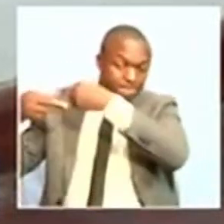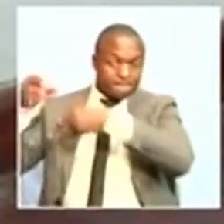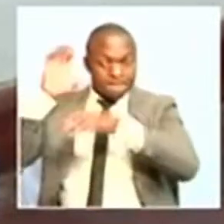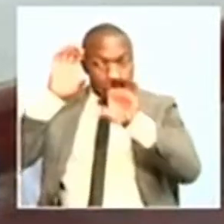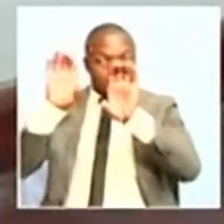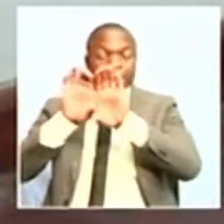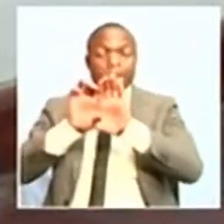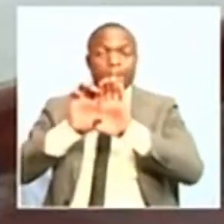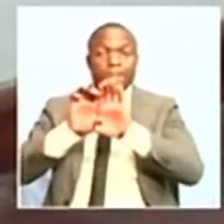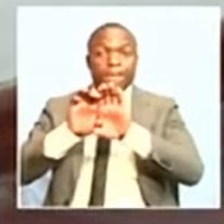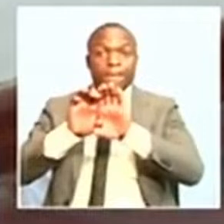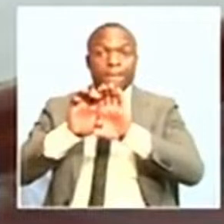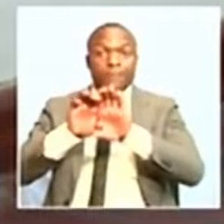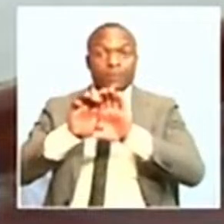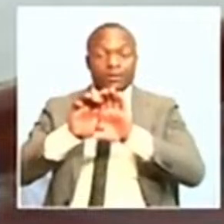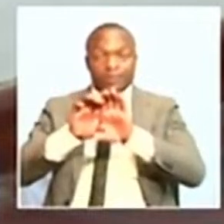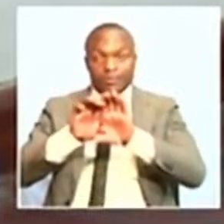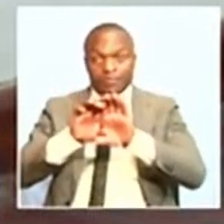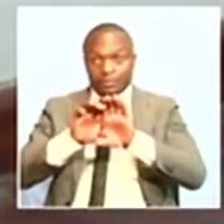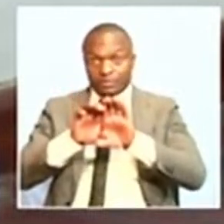tax claims or deductions.